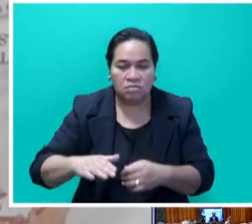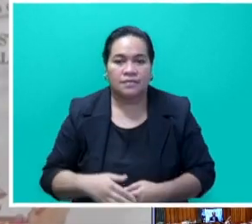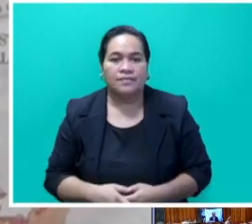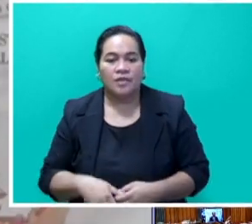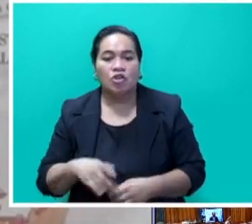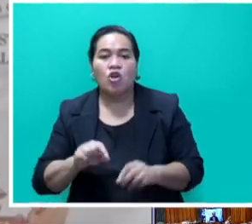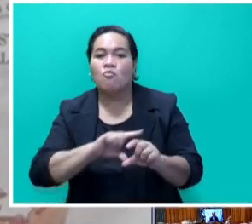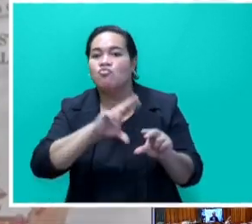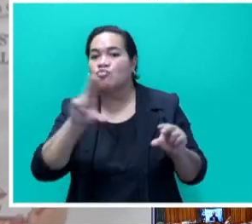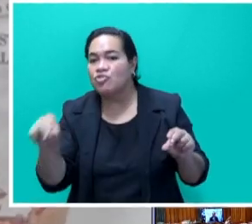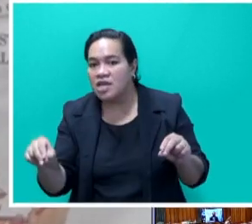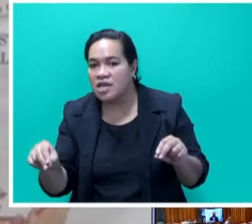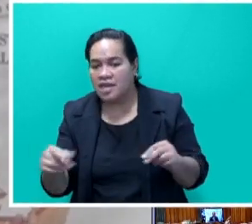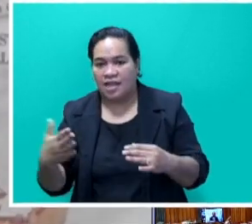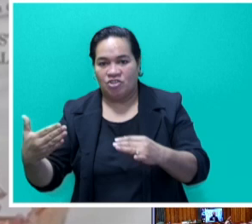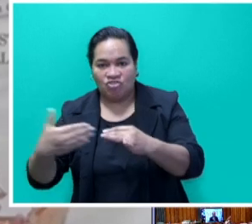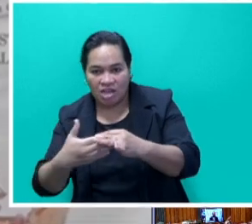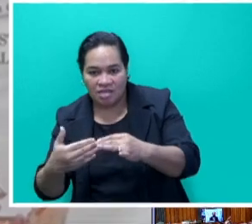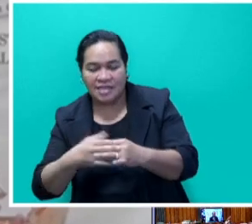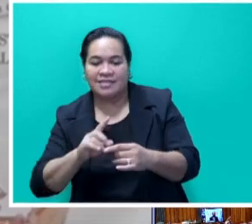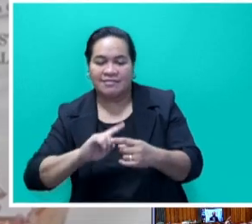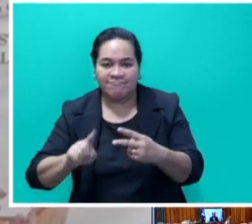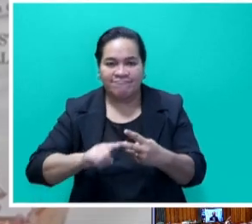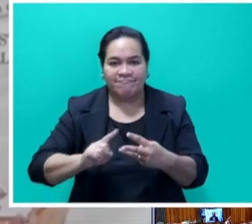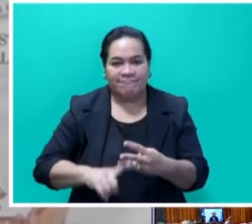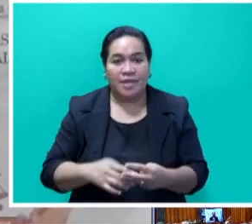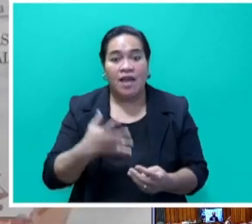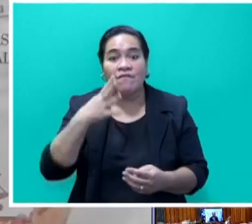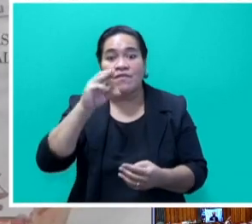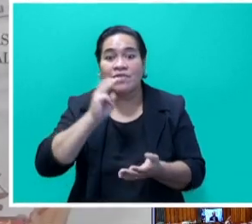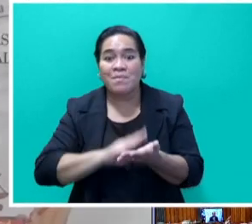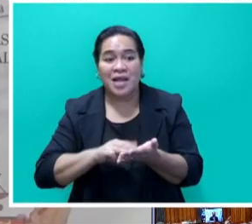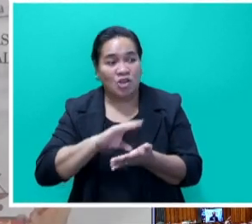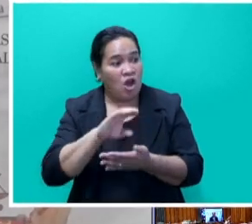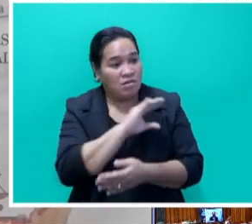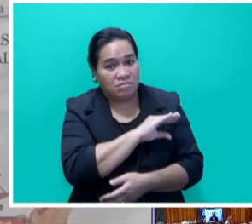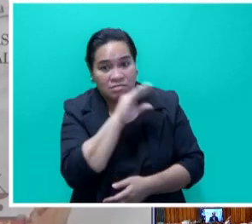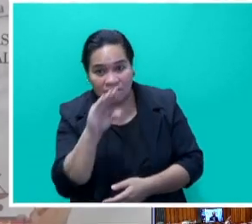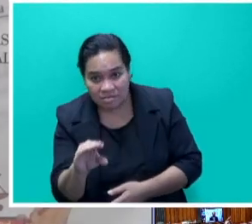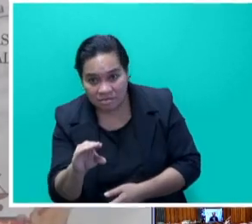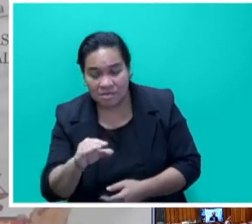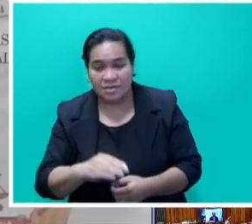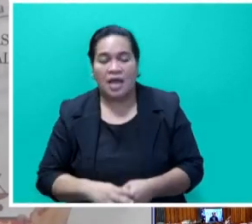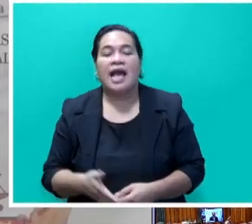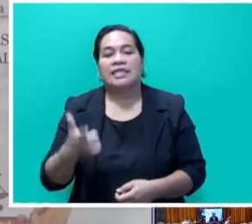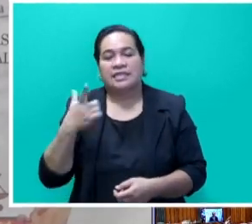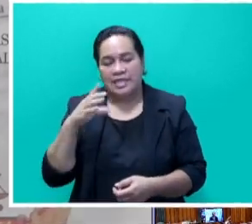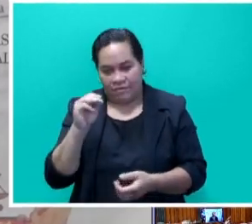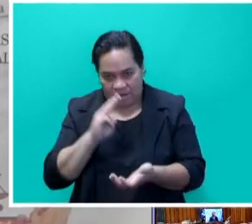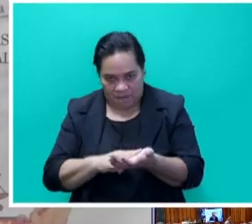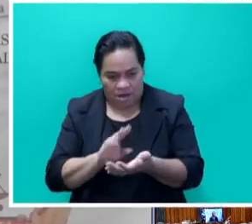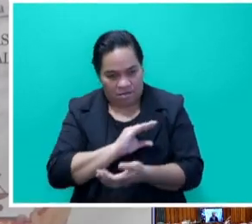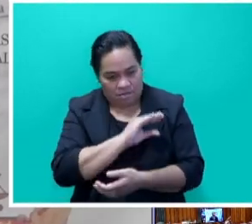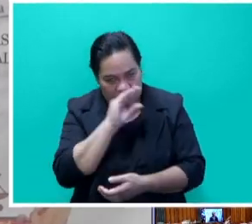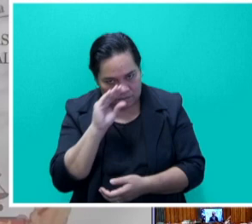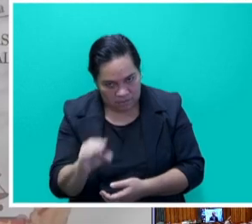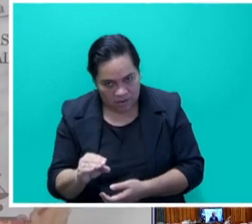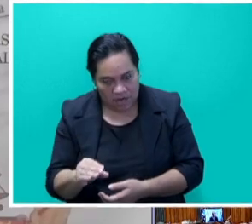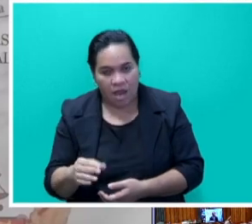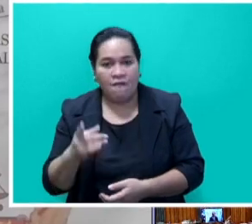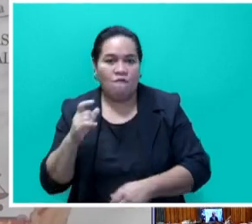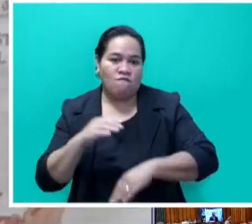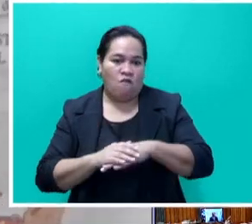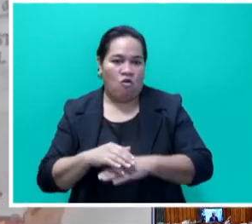bridge maintenance, jetty maintenance, and so forth. $50 million will be used for the resurface, and $70 million is allocated for the full